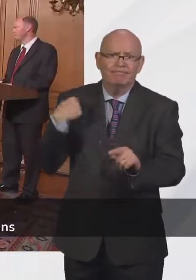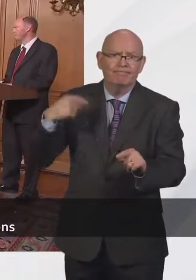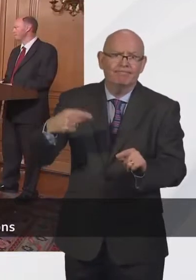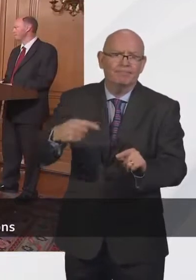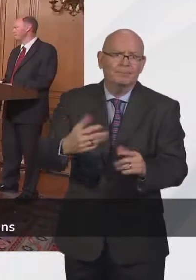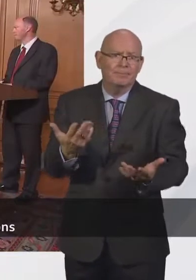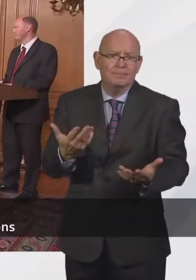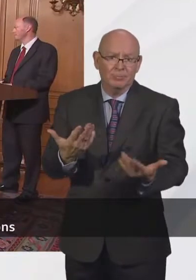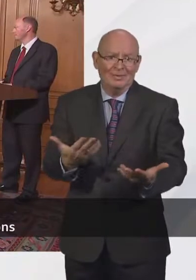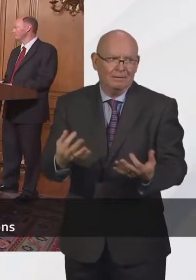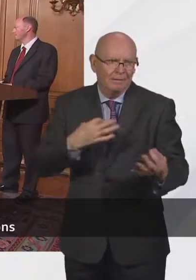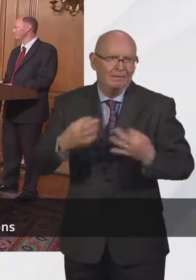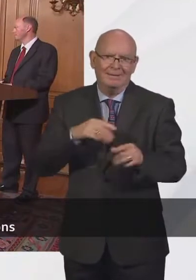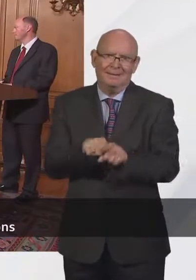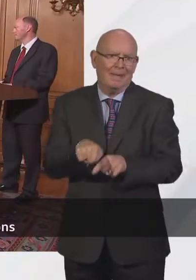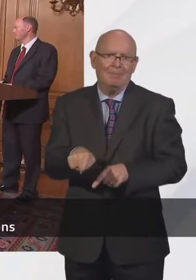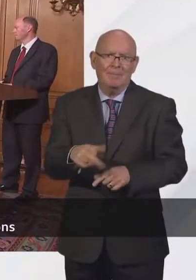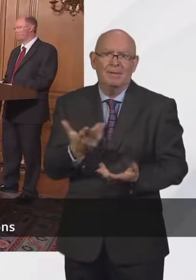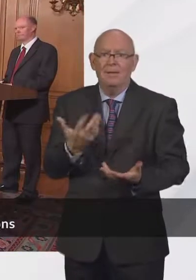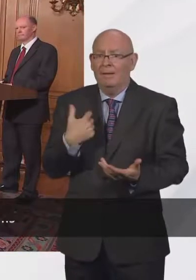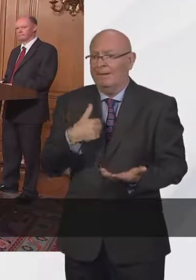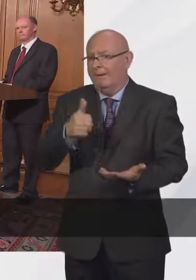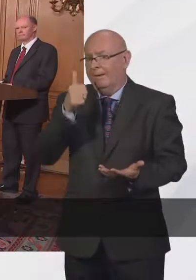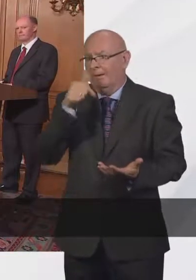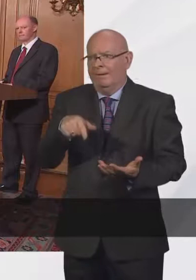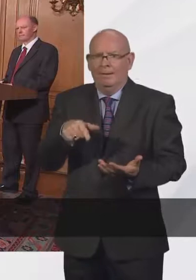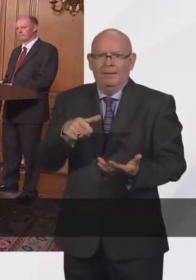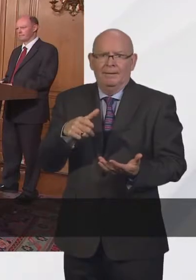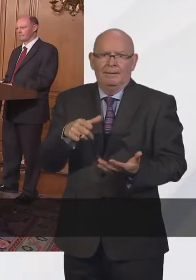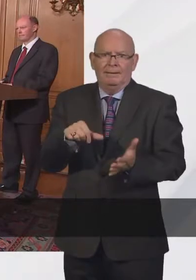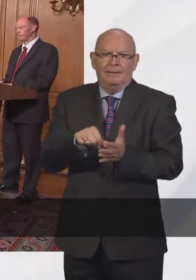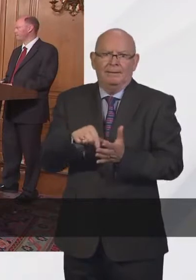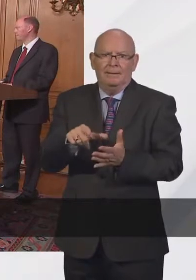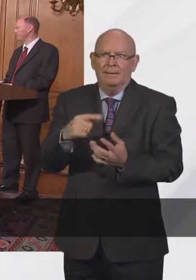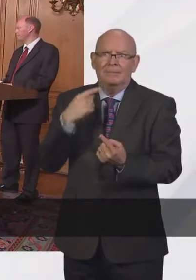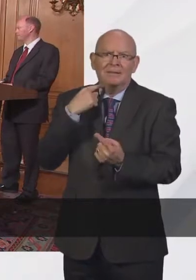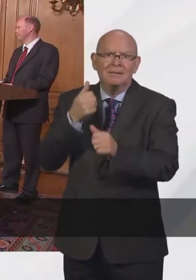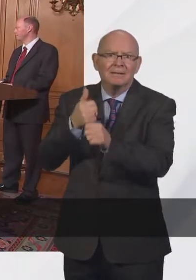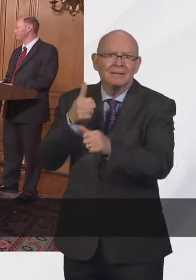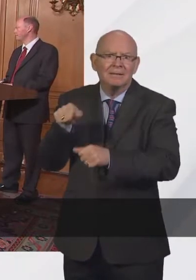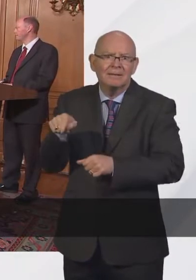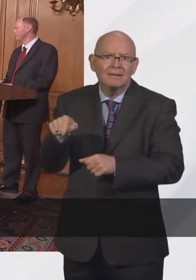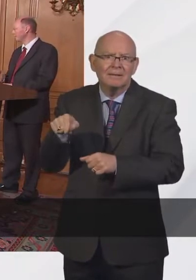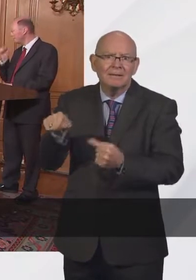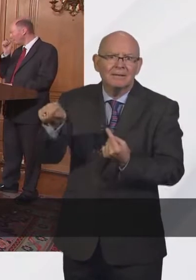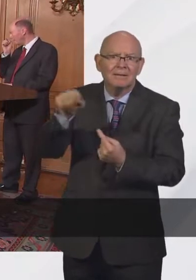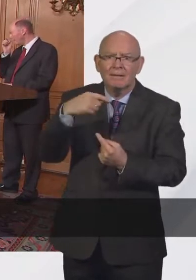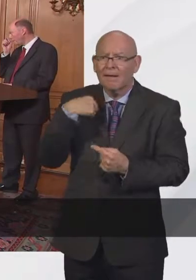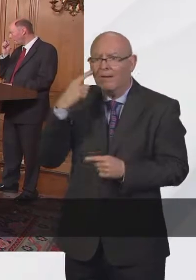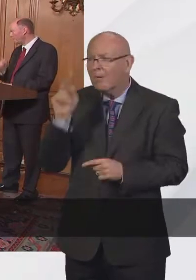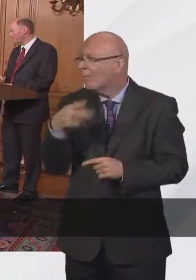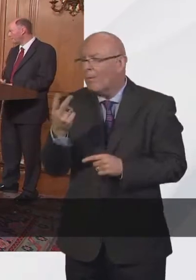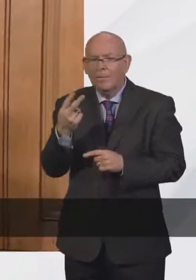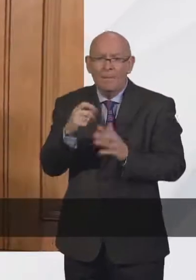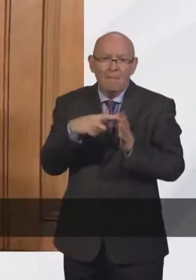have something to say on this. Patrick. Well, I'll maybe say something about meat, and the Food Standards Agency has looked carefully at whether